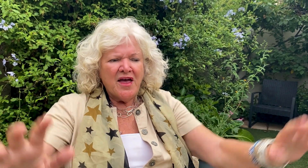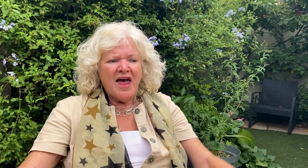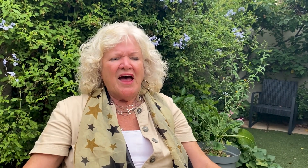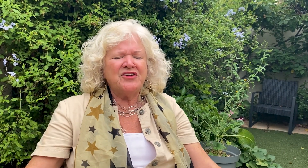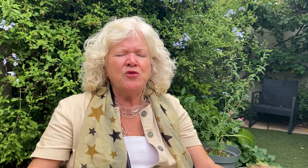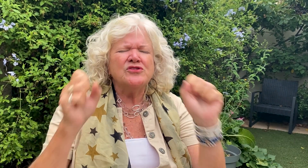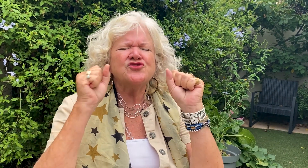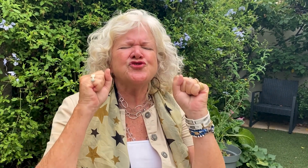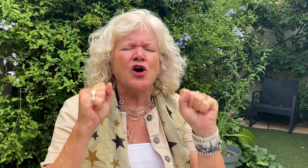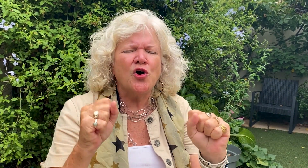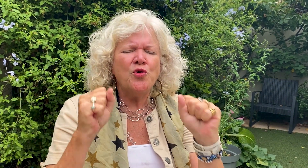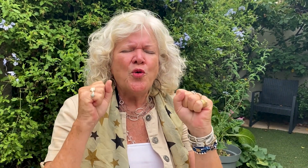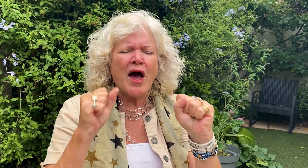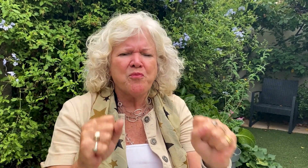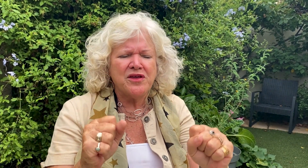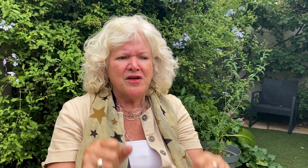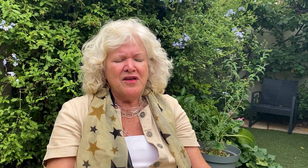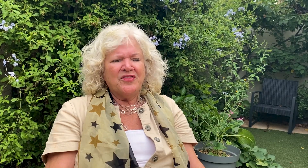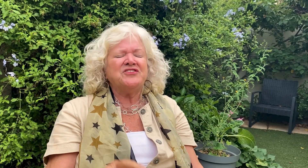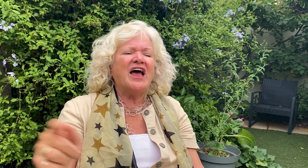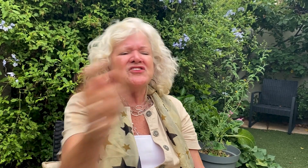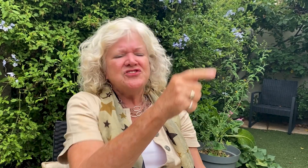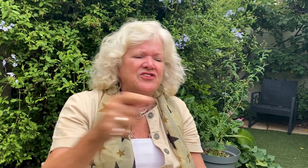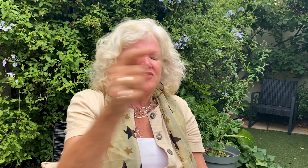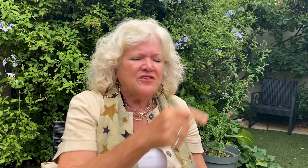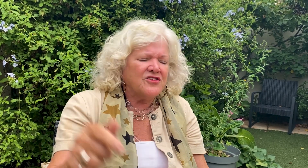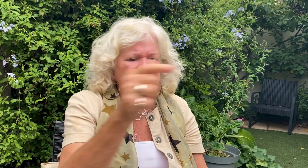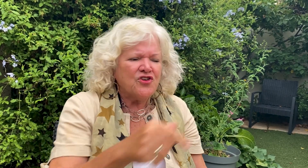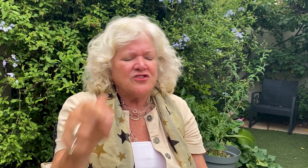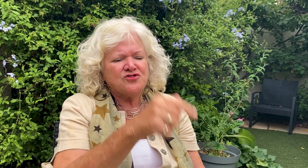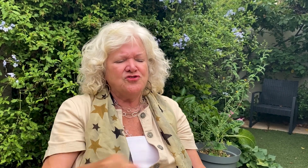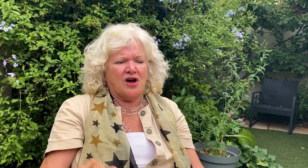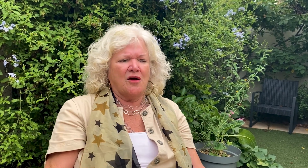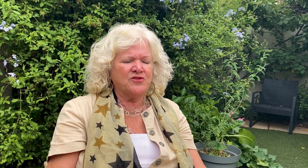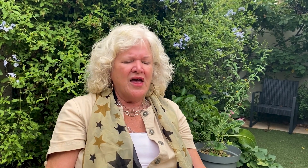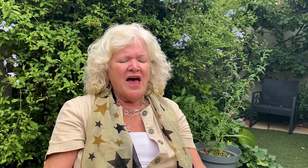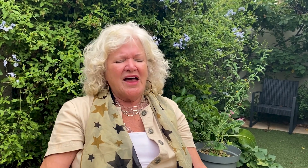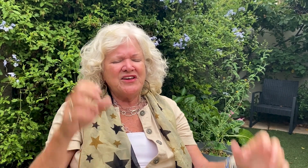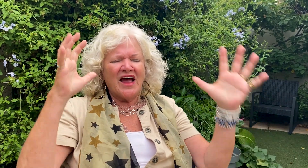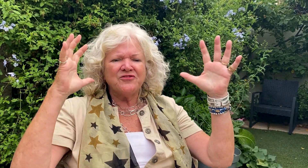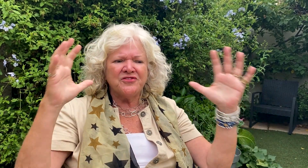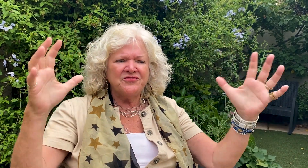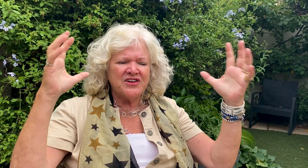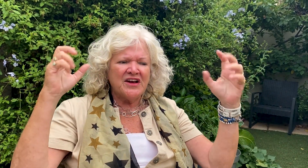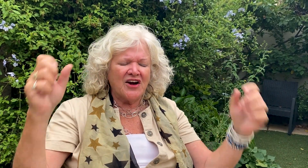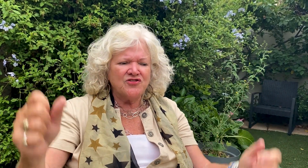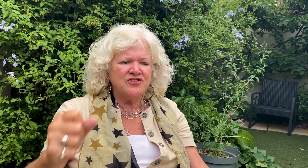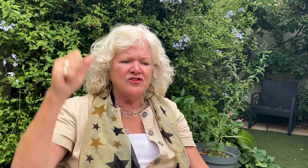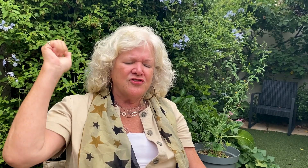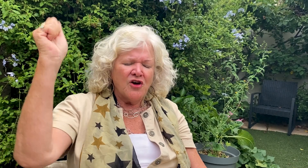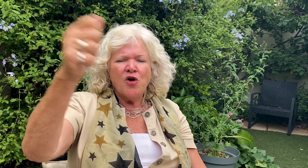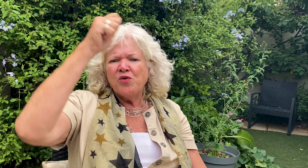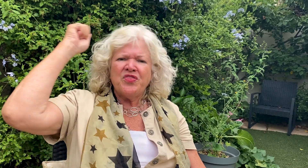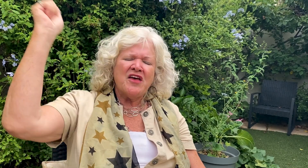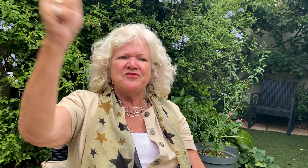auditorium, and he was so happy that he actually did the circuit 2 times, and he had 1,500